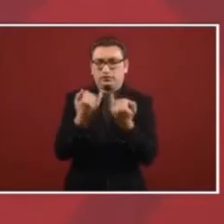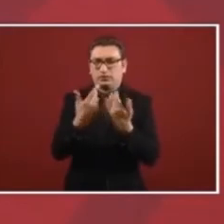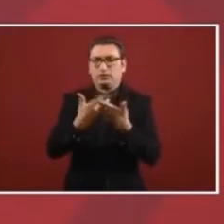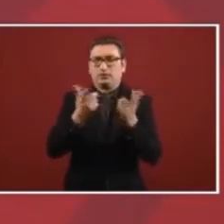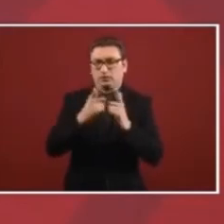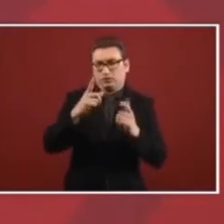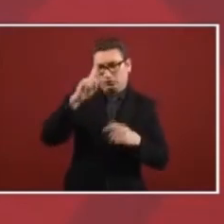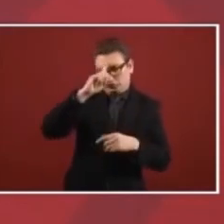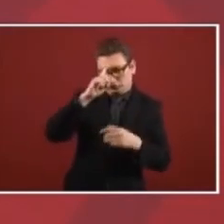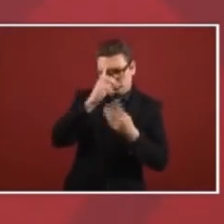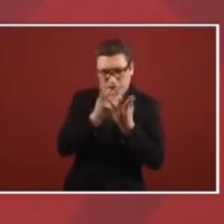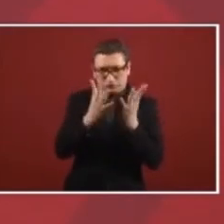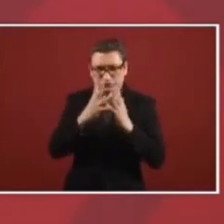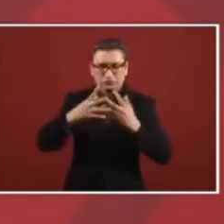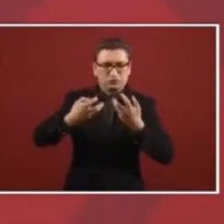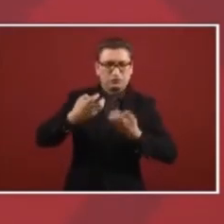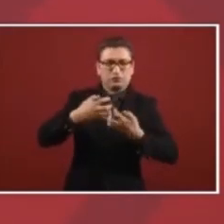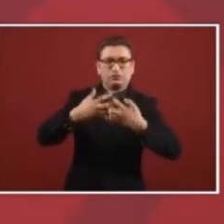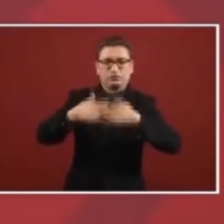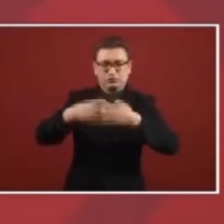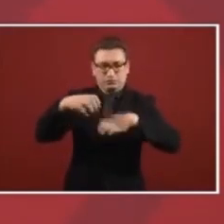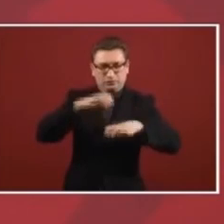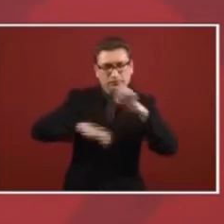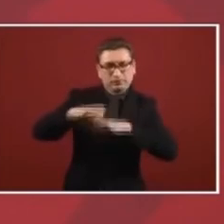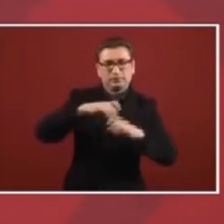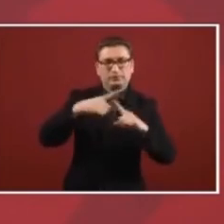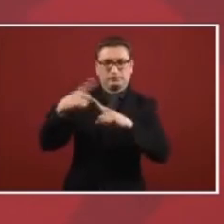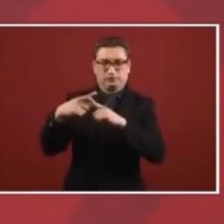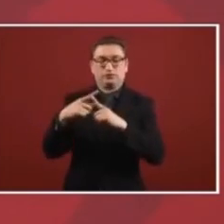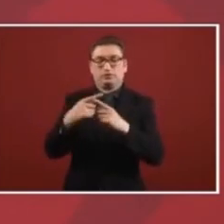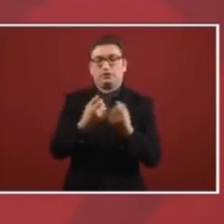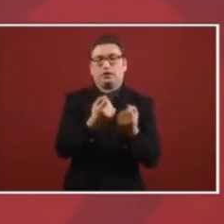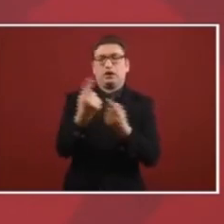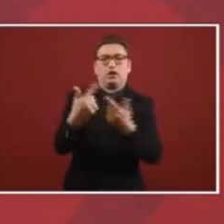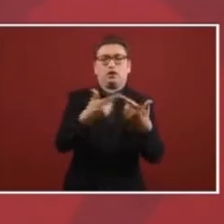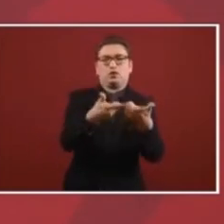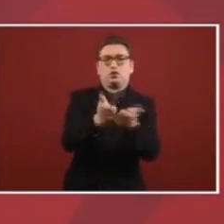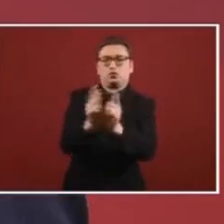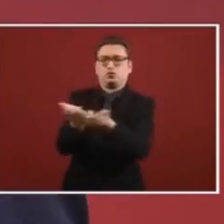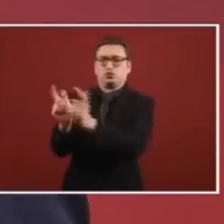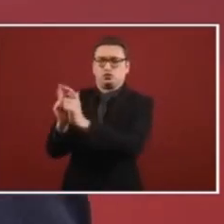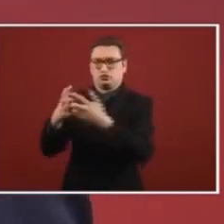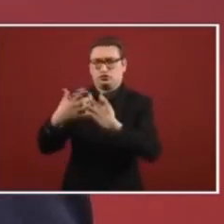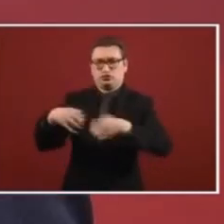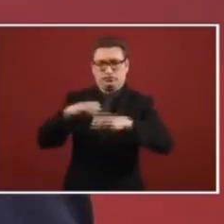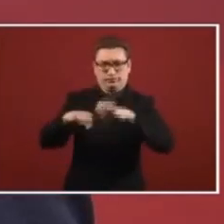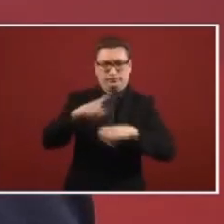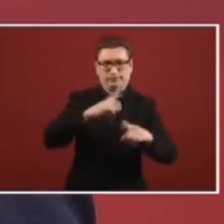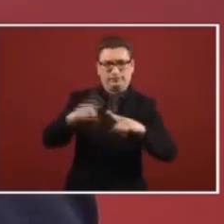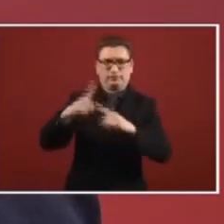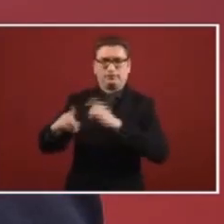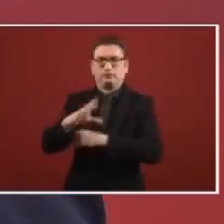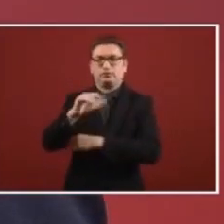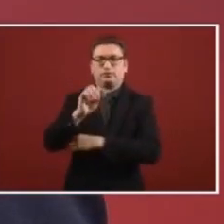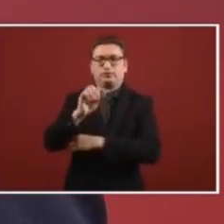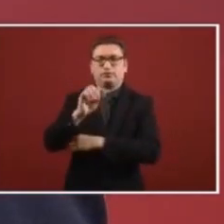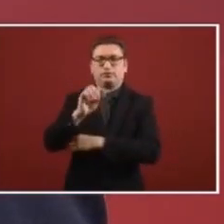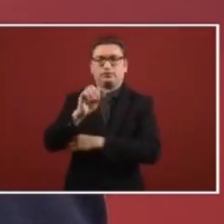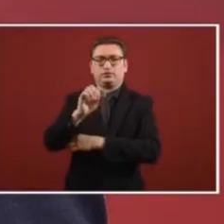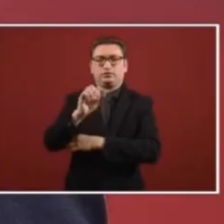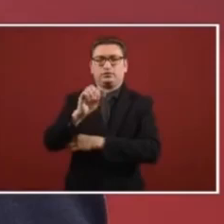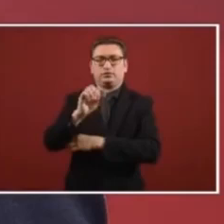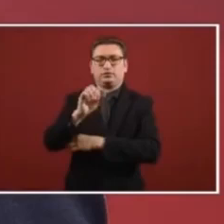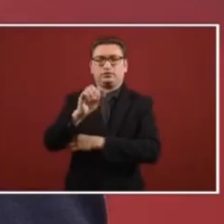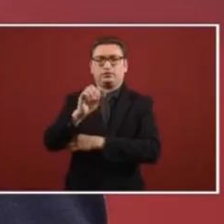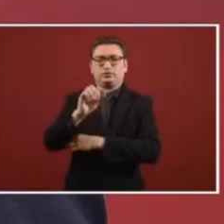Council for Construction. grupos empresariales como Carso